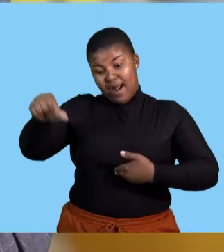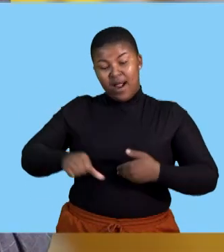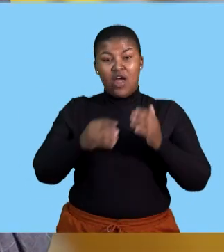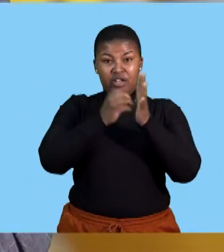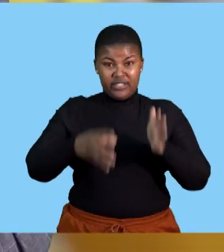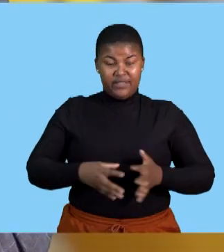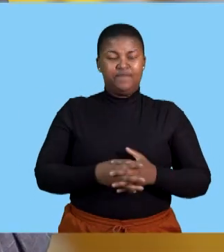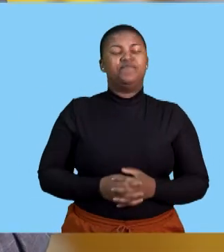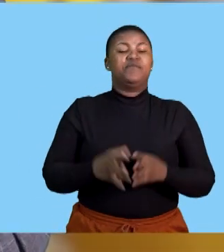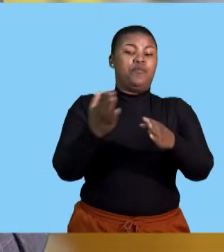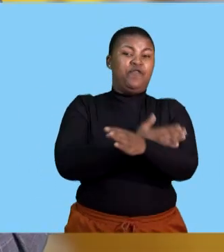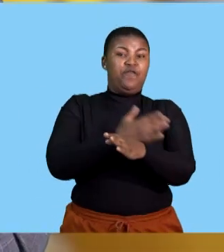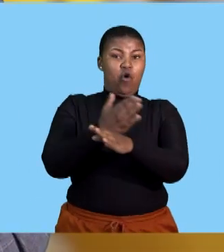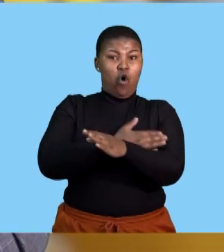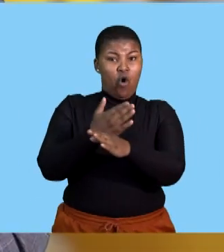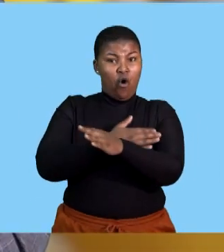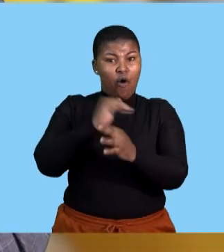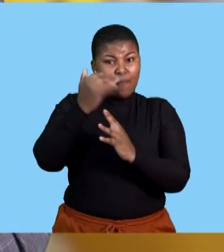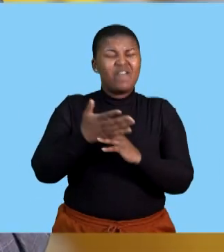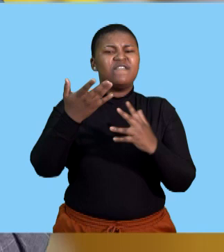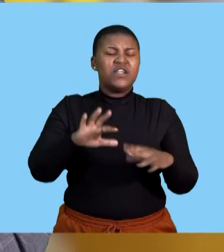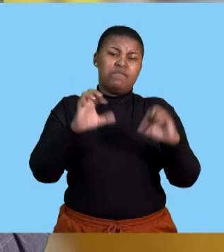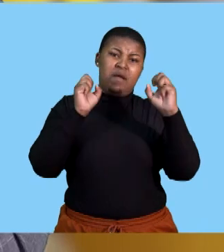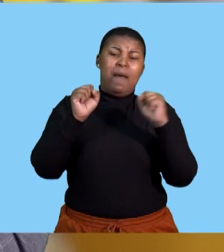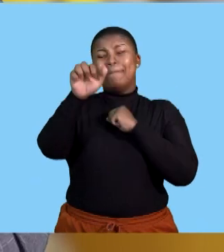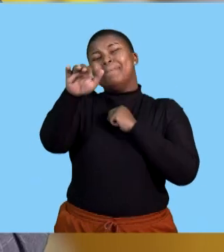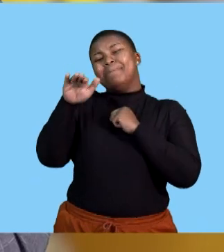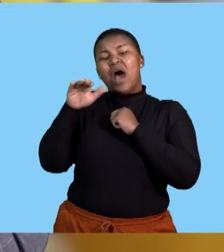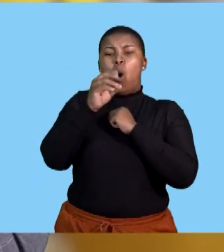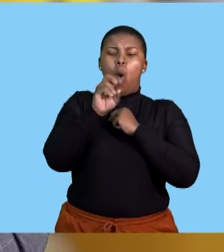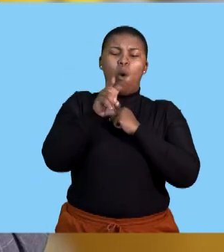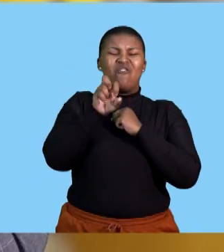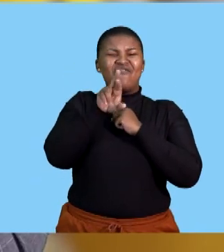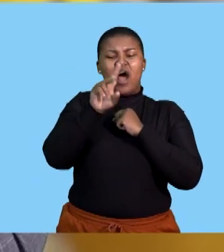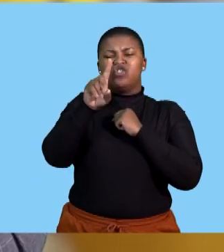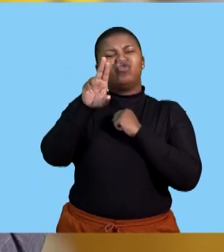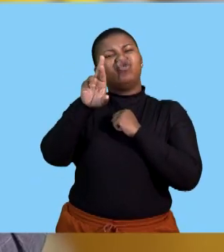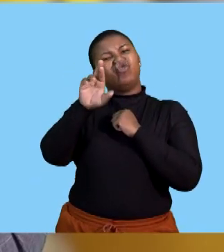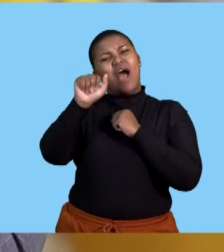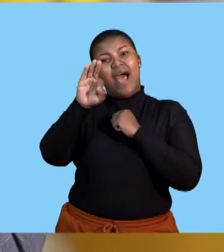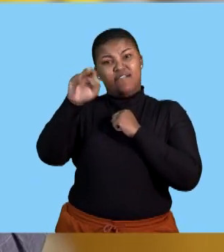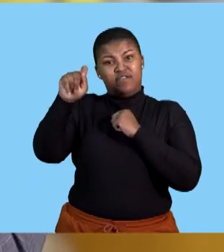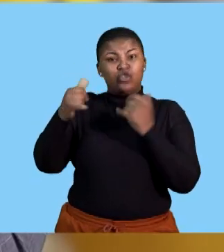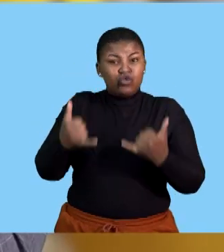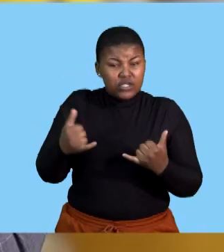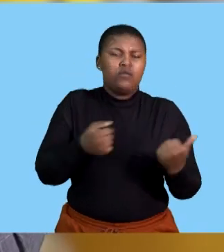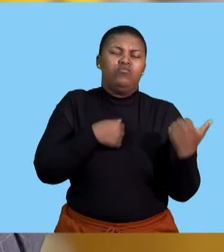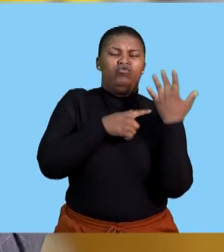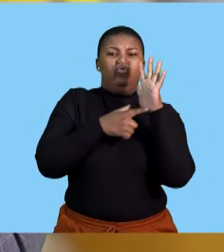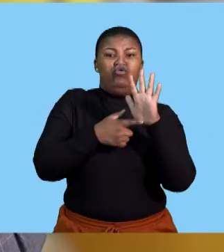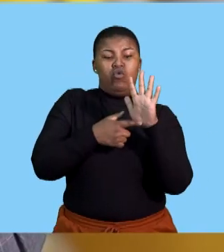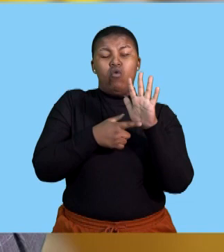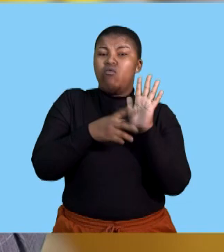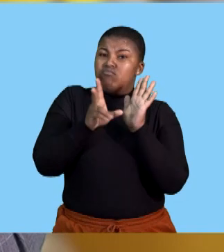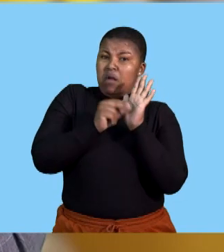Welcome back, dear learners. Before the ad break, we spoke of bank overdraft. And in today's class, I'm going to show you where